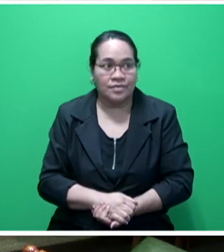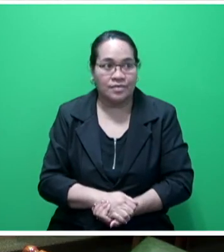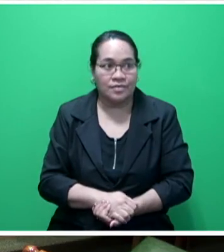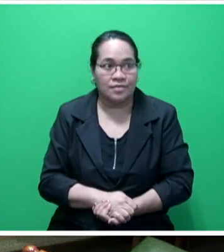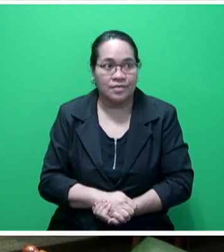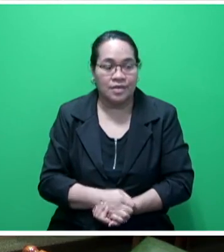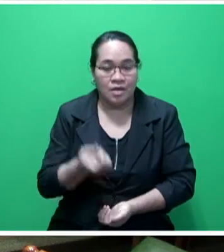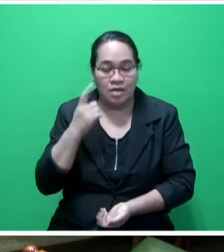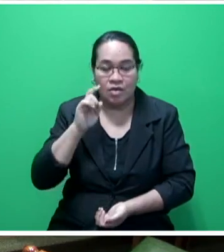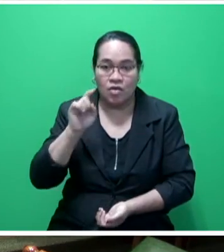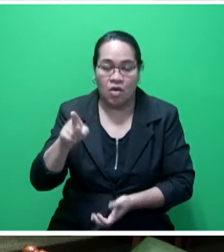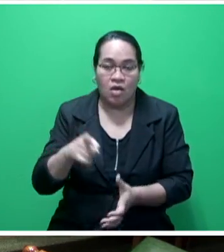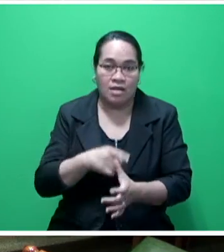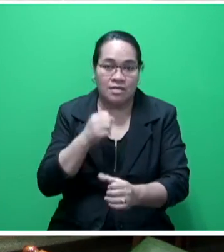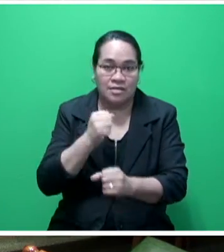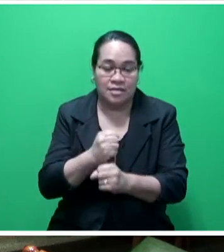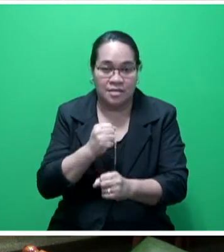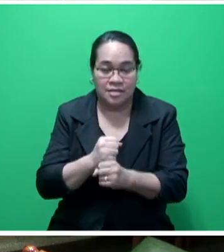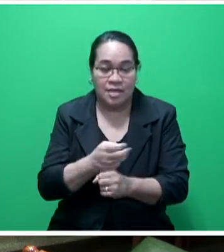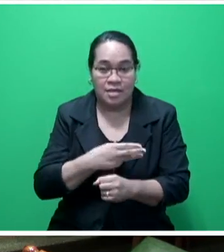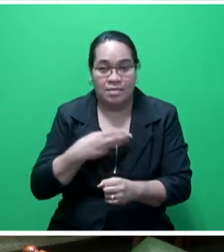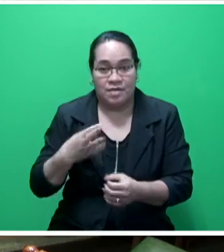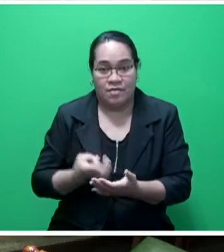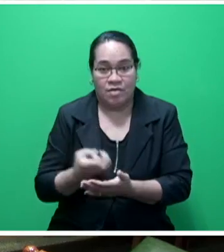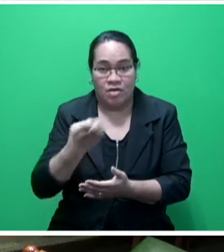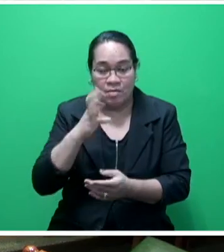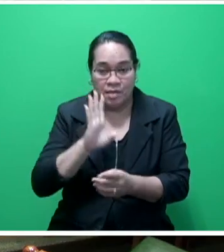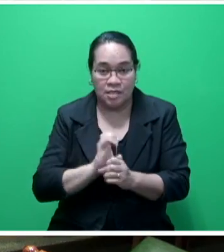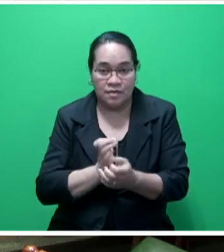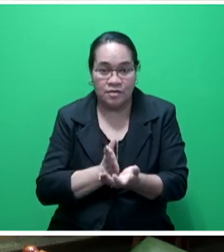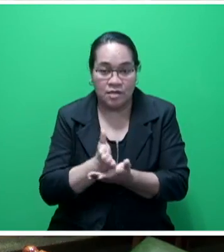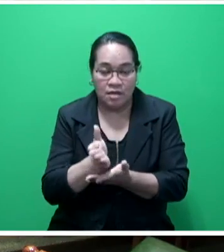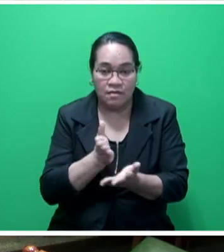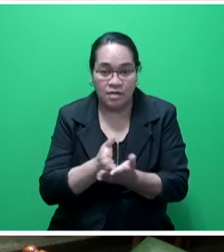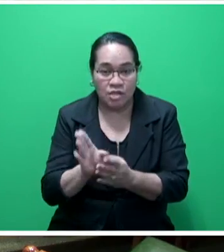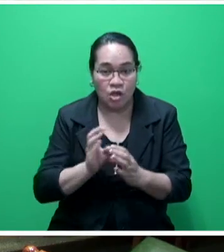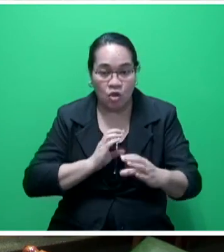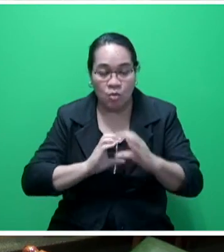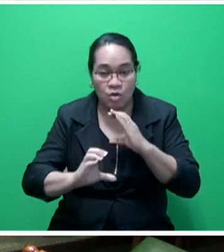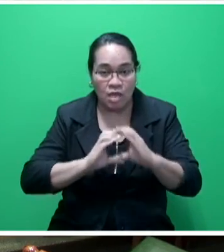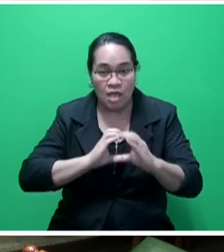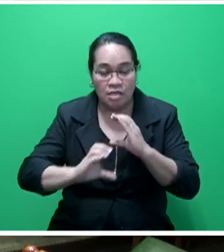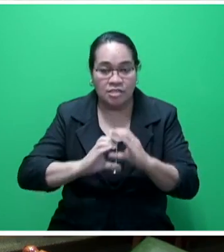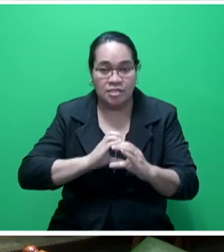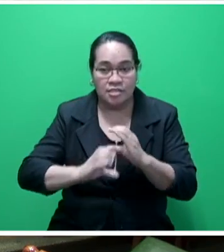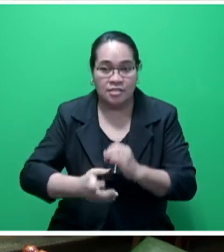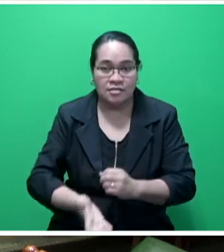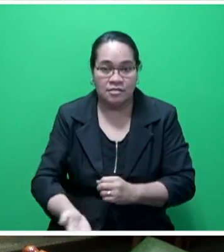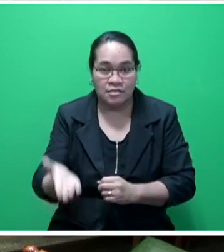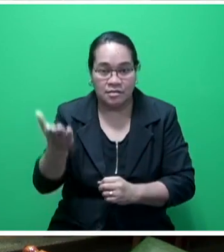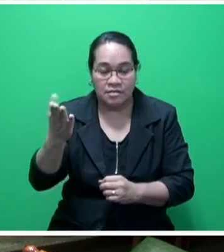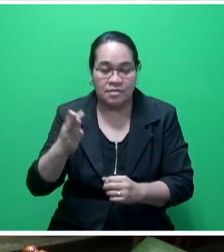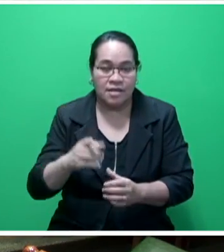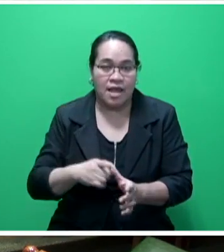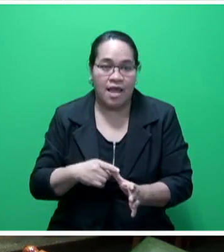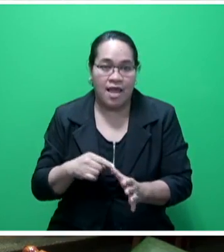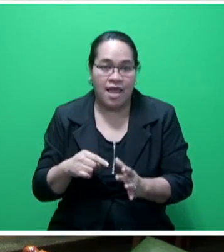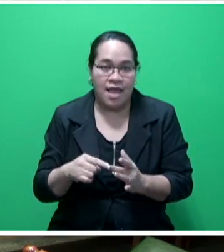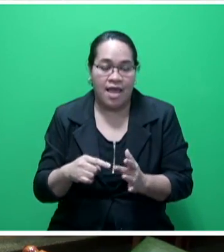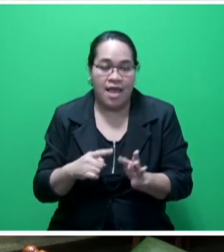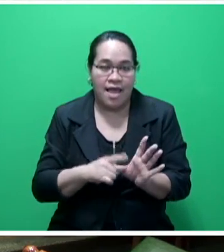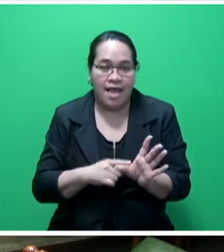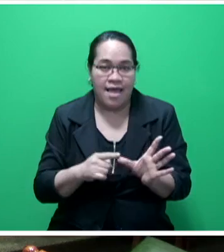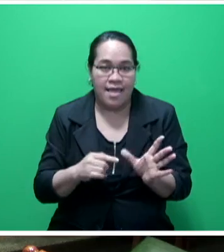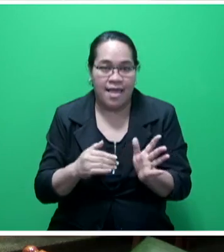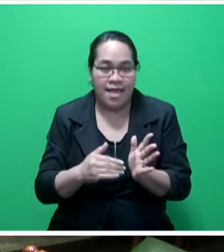Attorney-General and Minister for Economy, Civil Service and Communications, the Honourable Aiyaz Sayed-Khaiyum. You have the